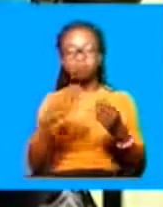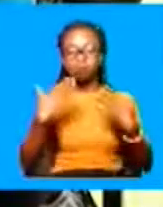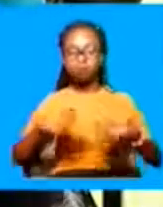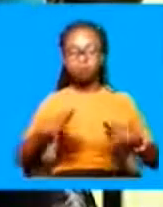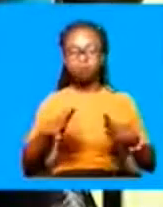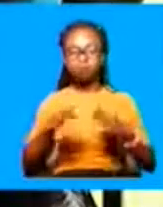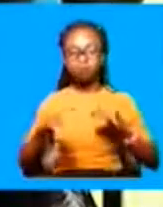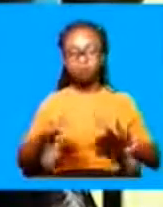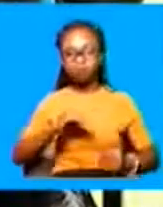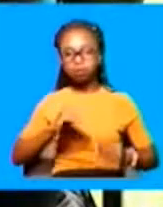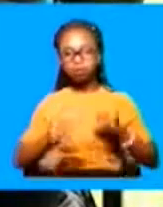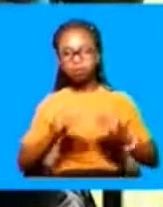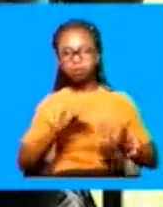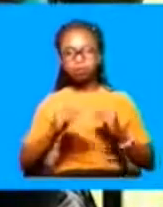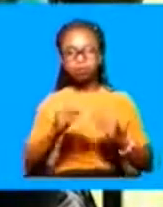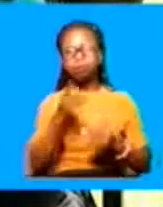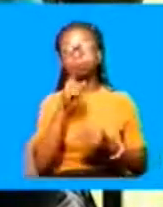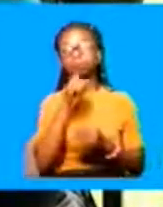with disability,